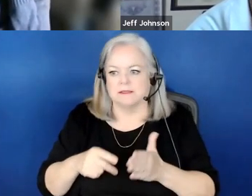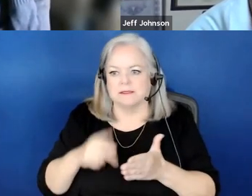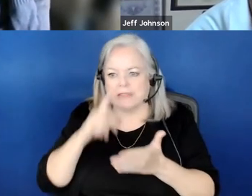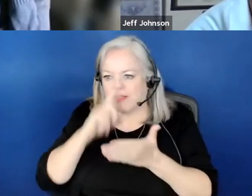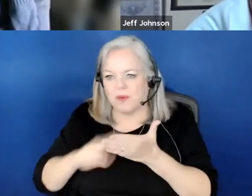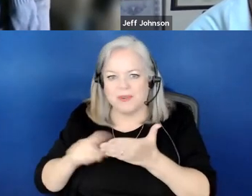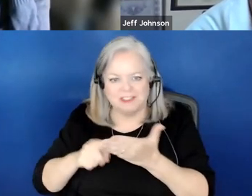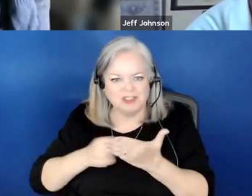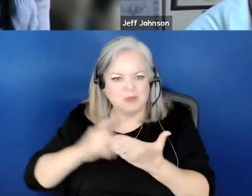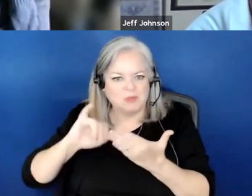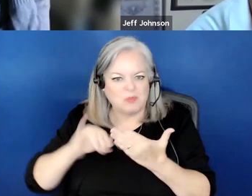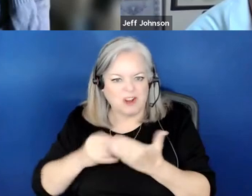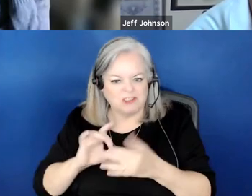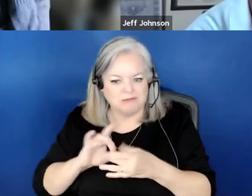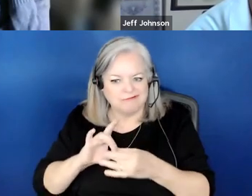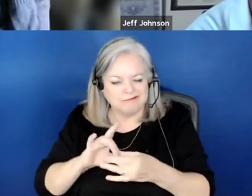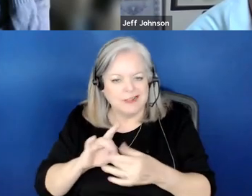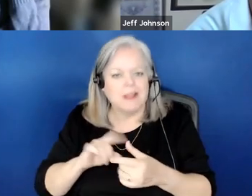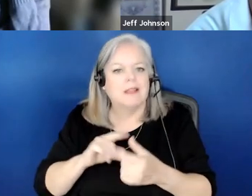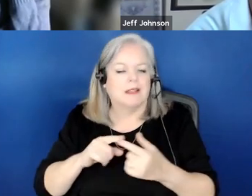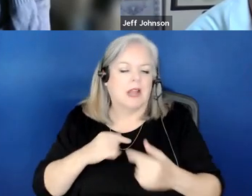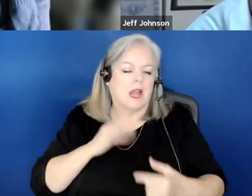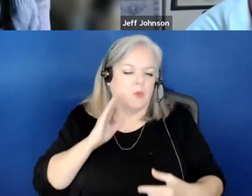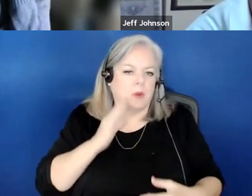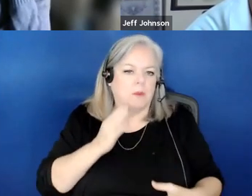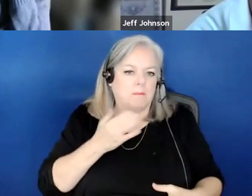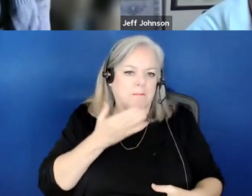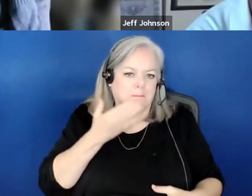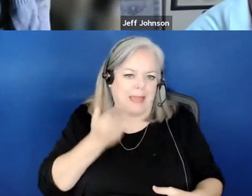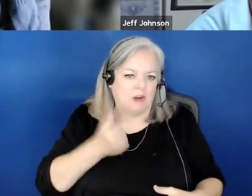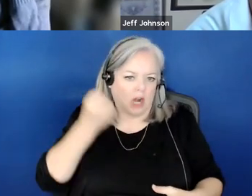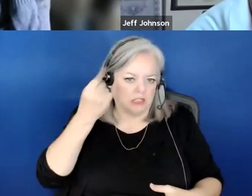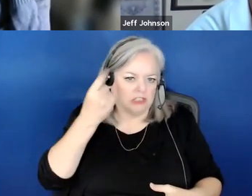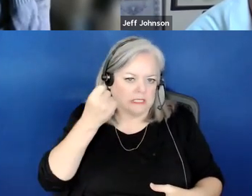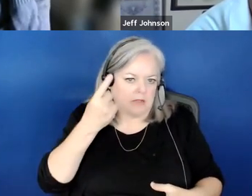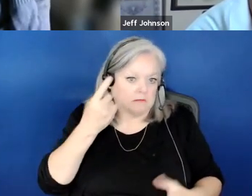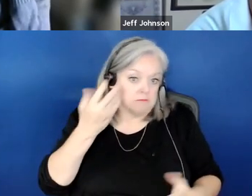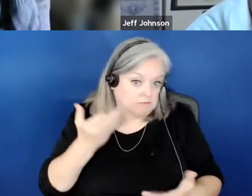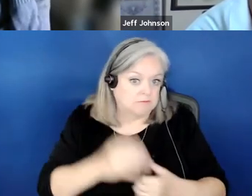working on, I can have a better understanding from that perspective.